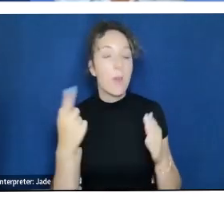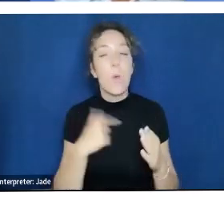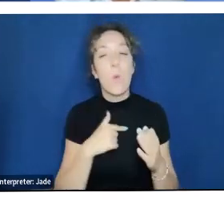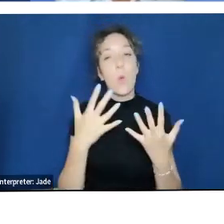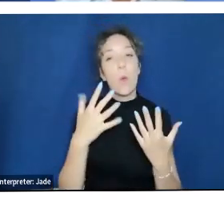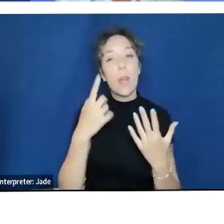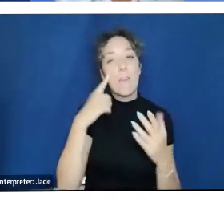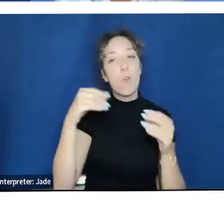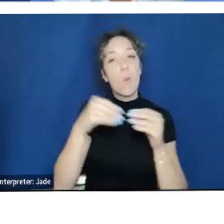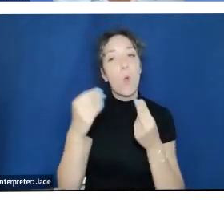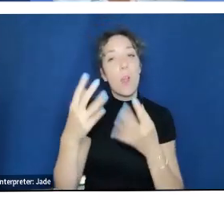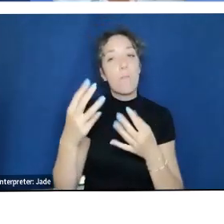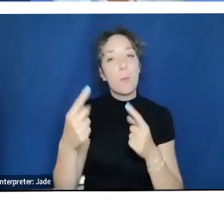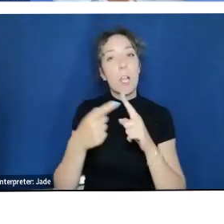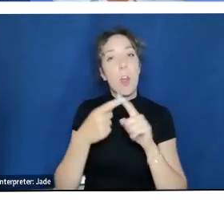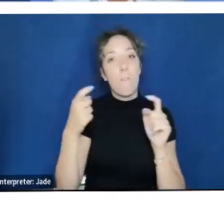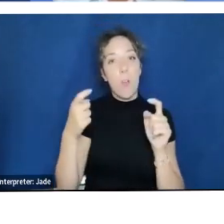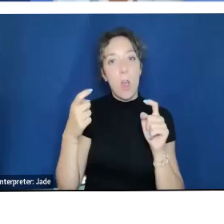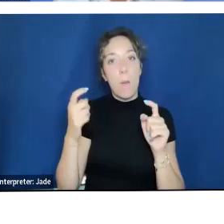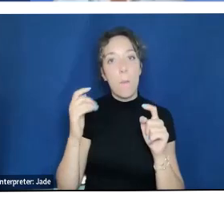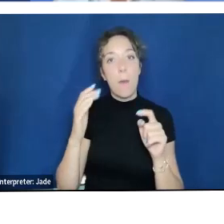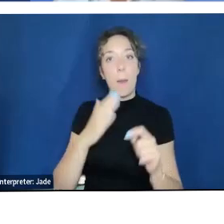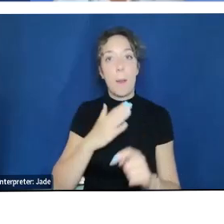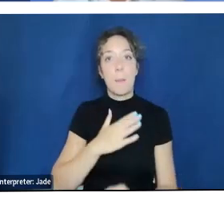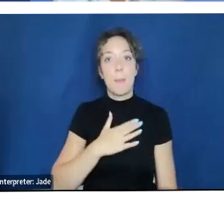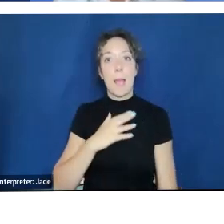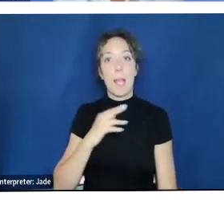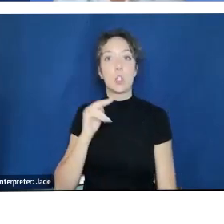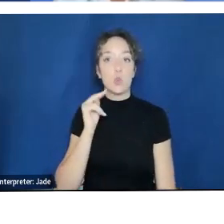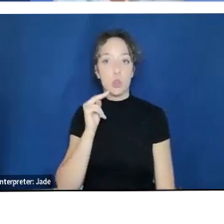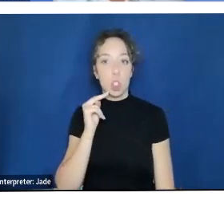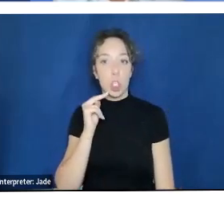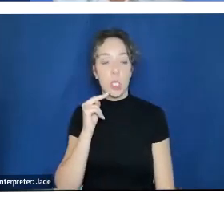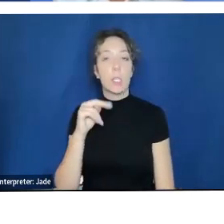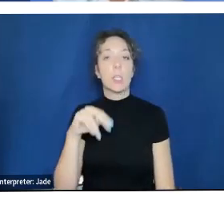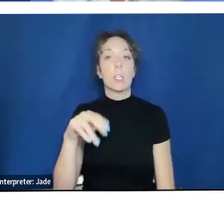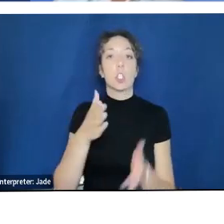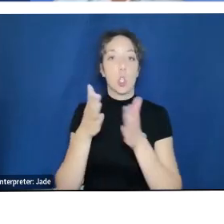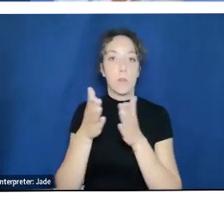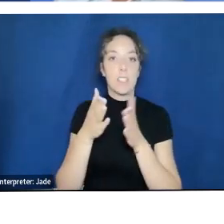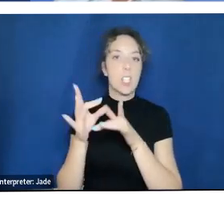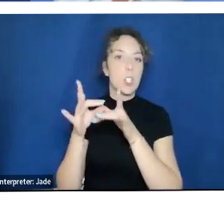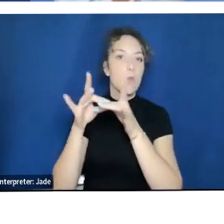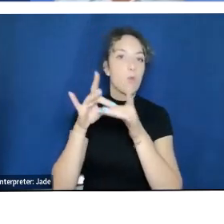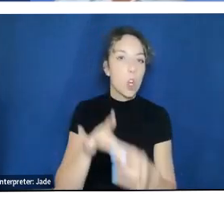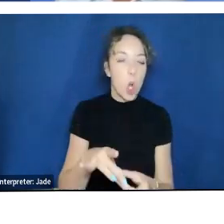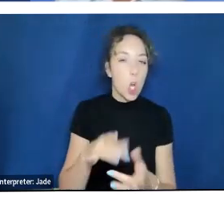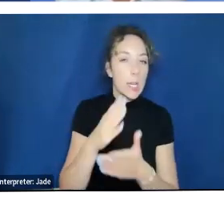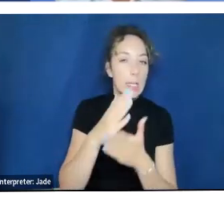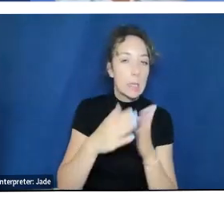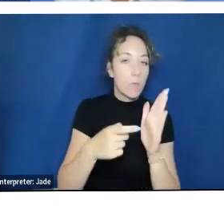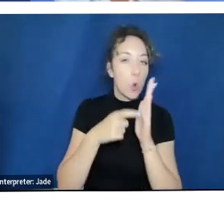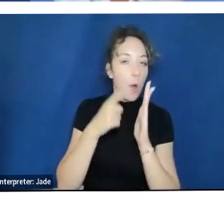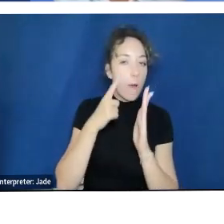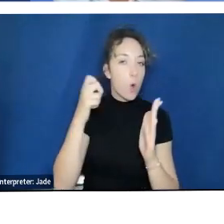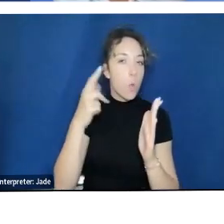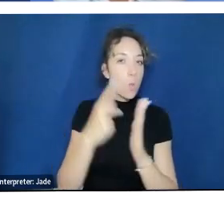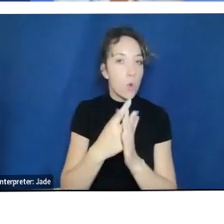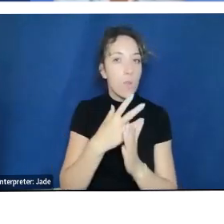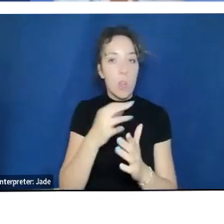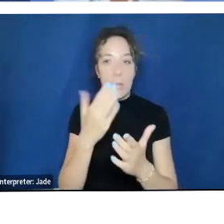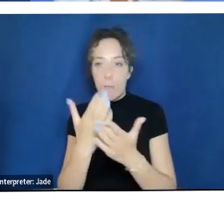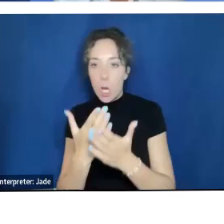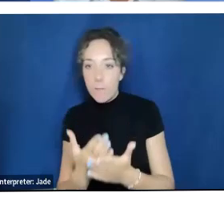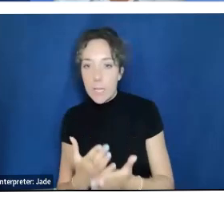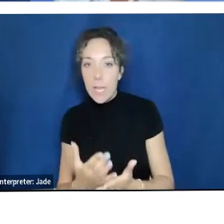more information from our Nutrition Services division regarding some of the requirements about approval and verification and